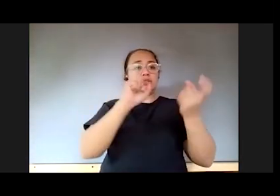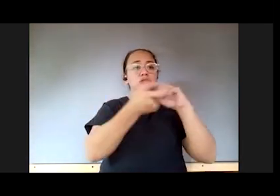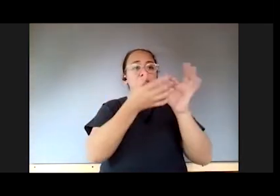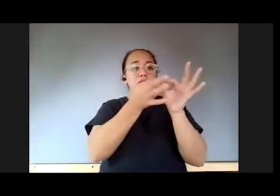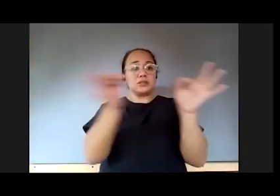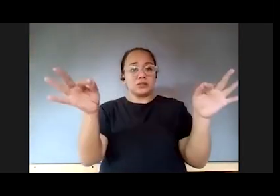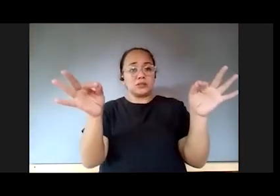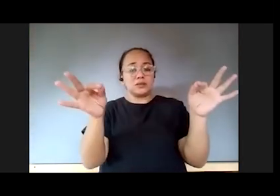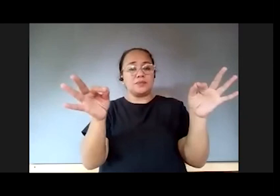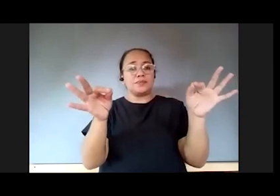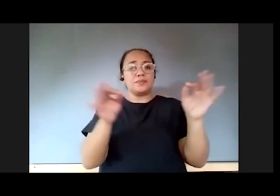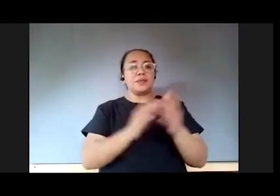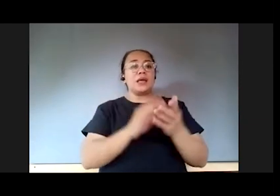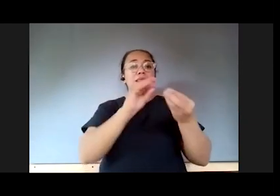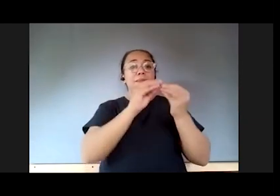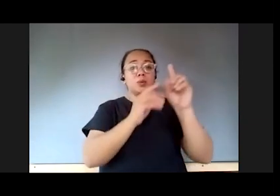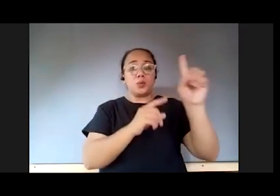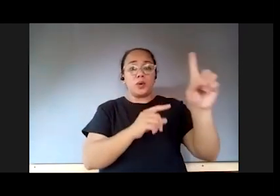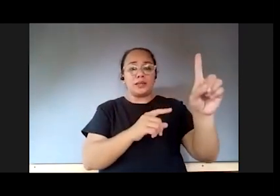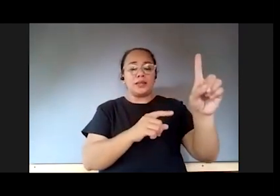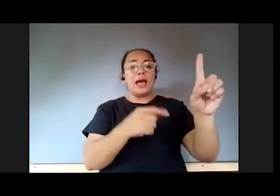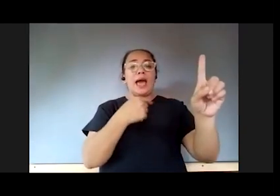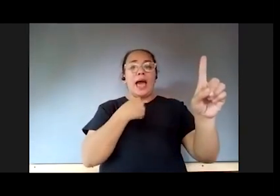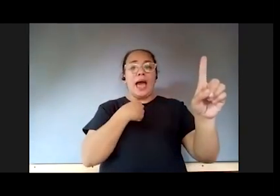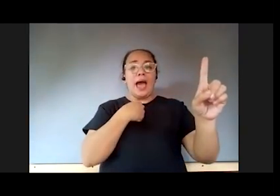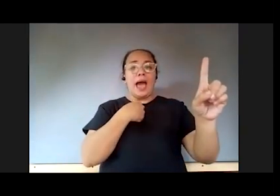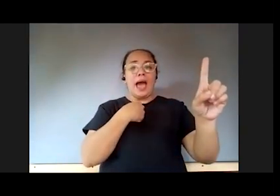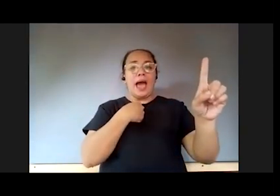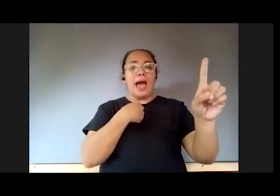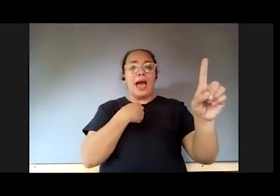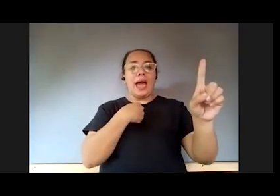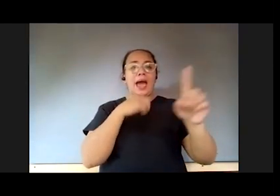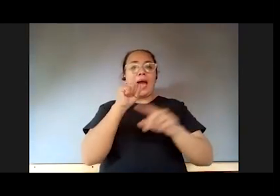1? I address someone as.